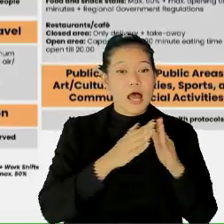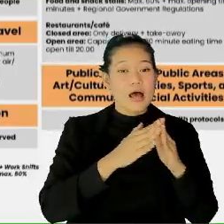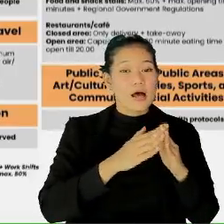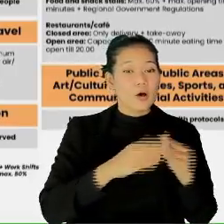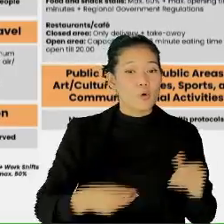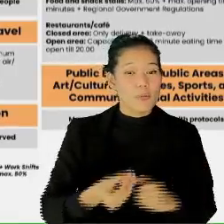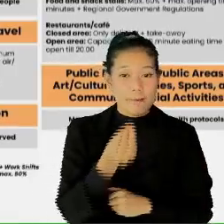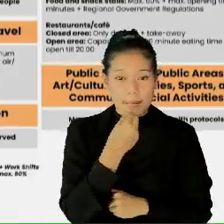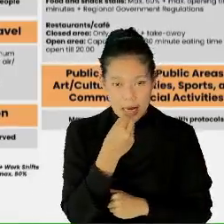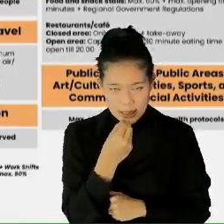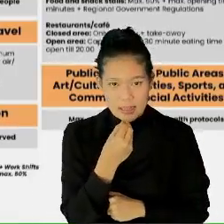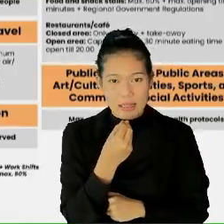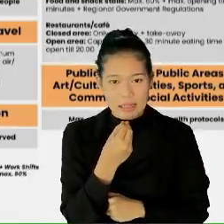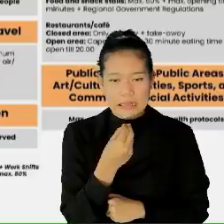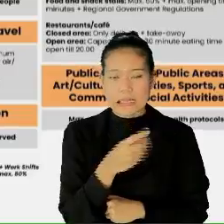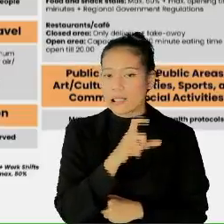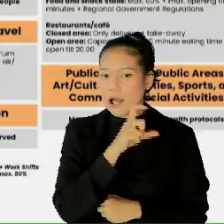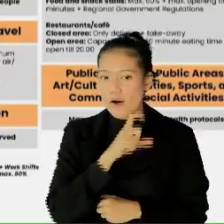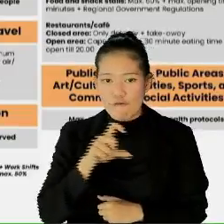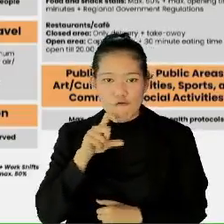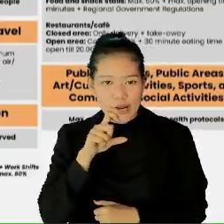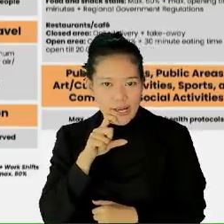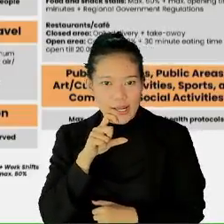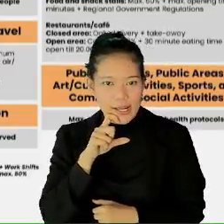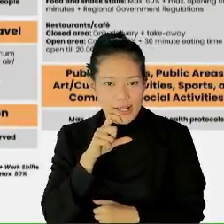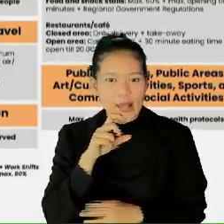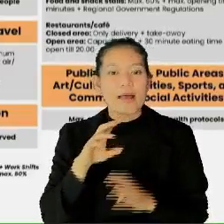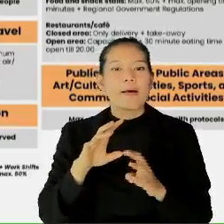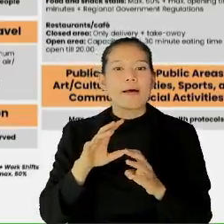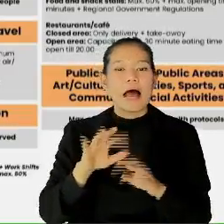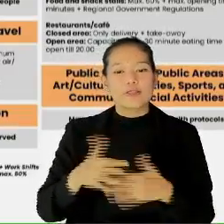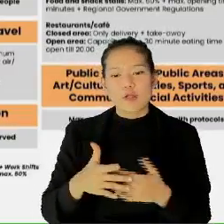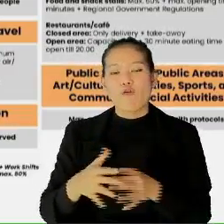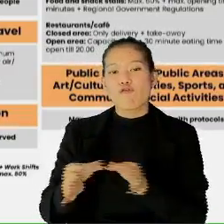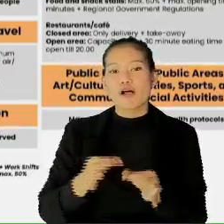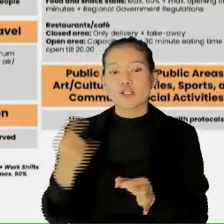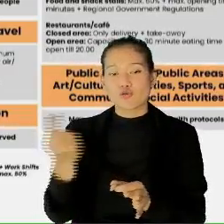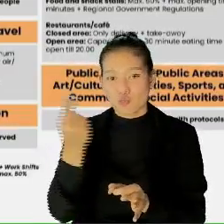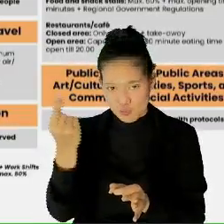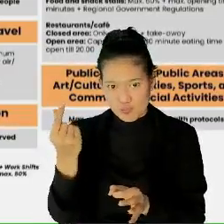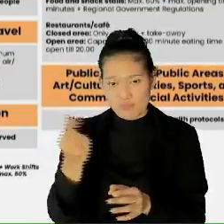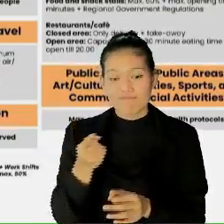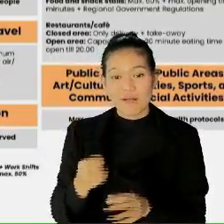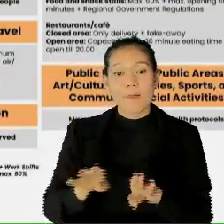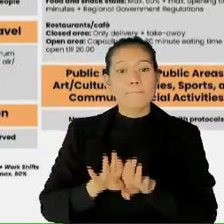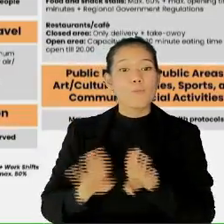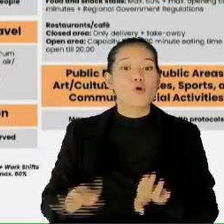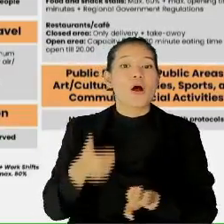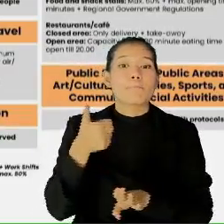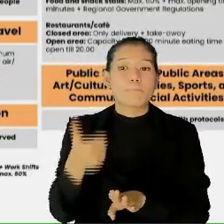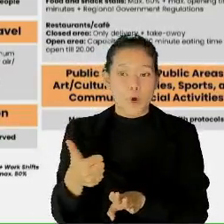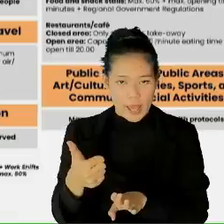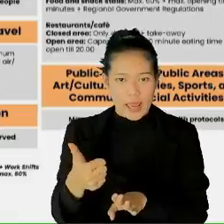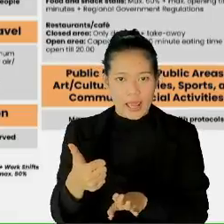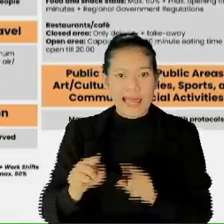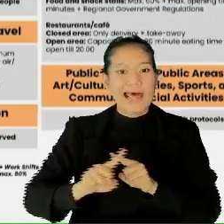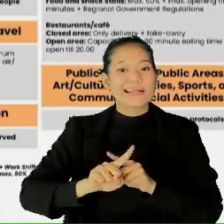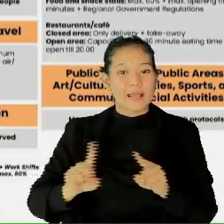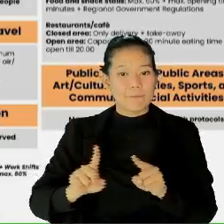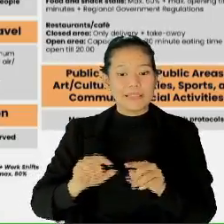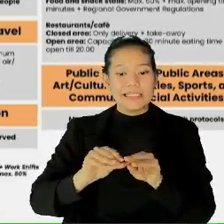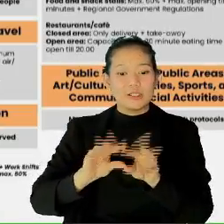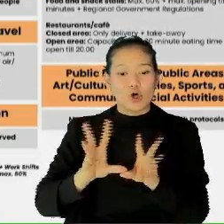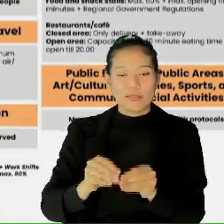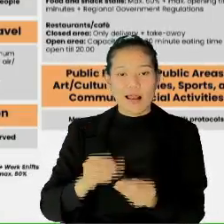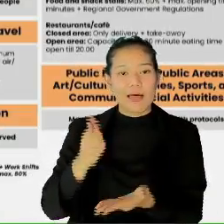Restaurants and also cafes in open spaces are allowed to operate with the same capacity